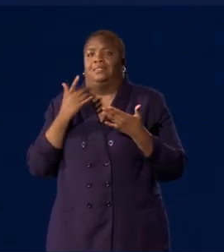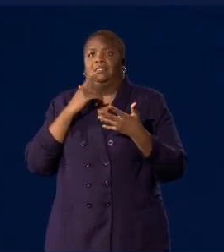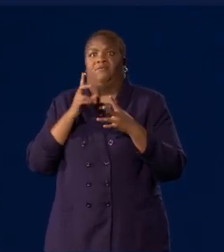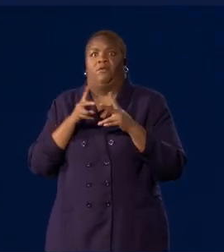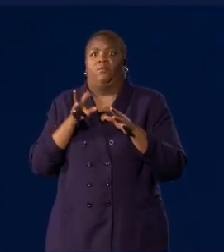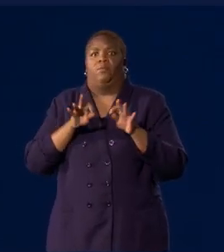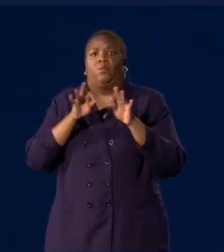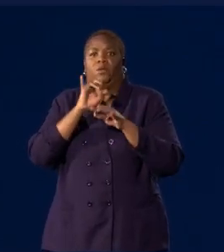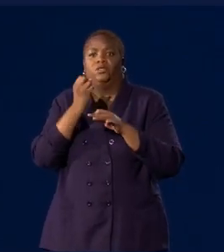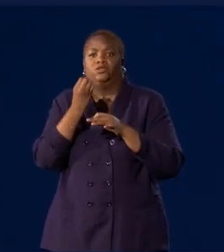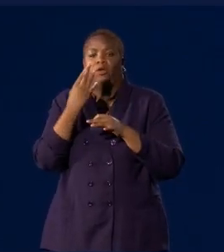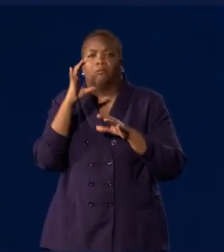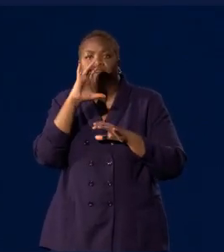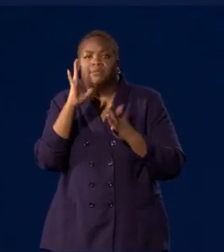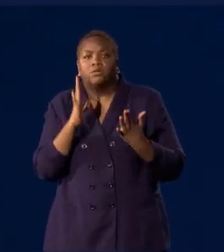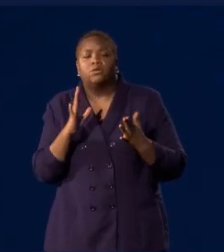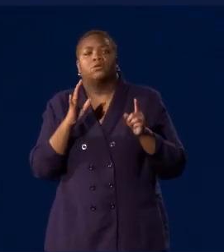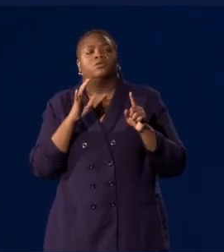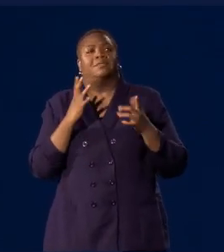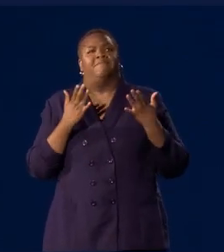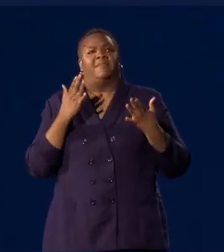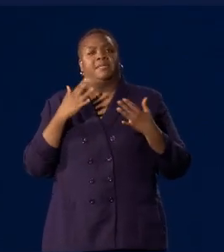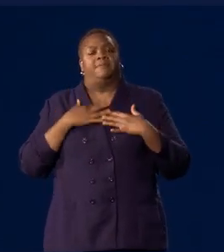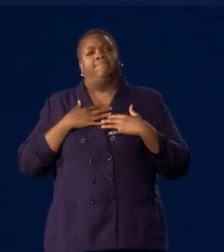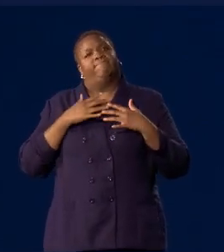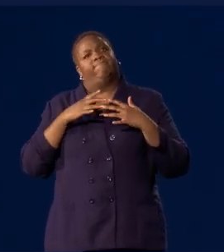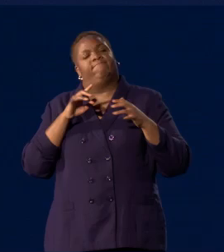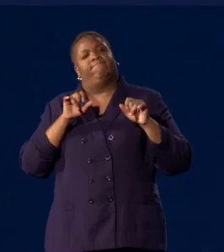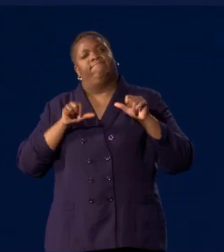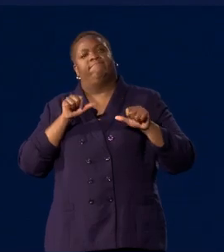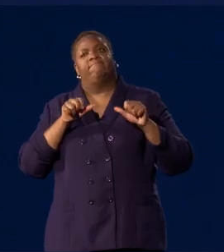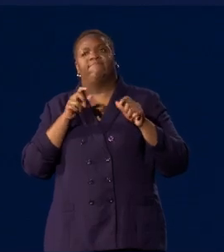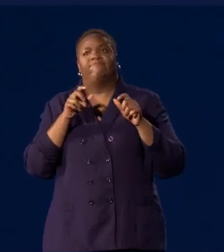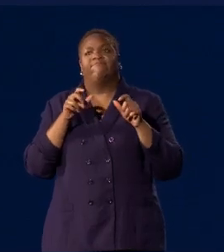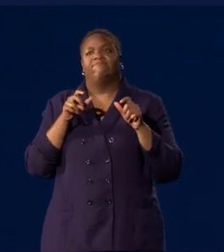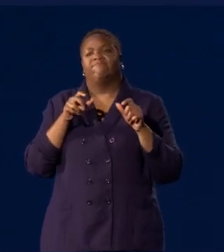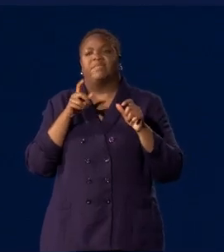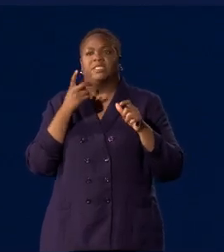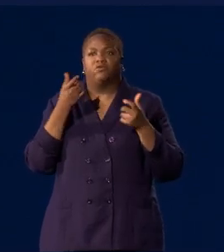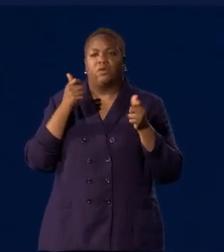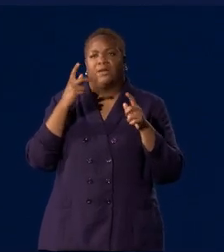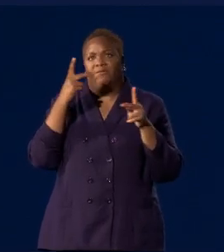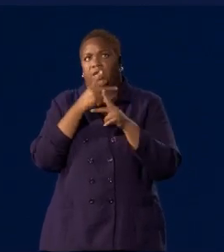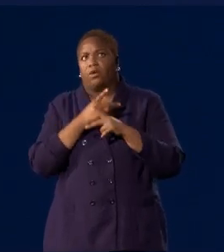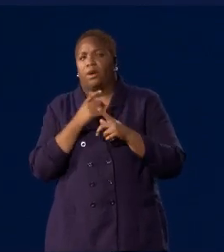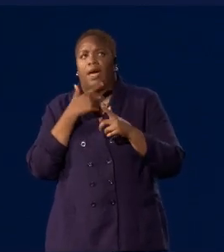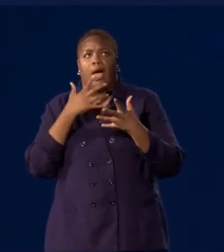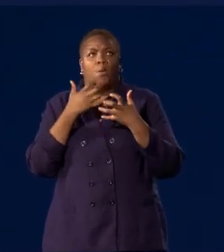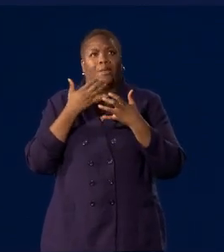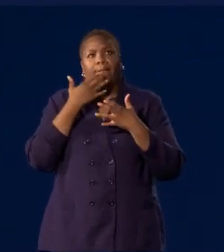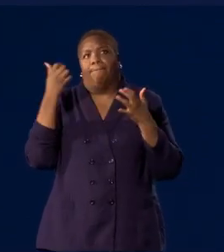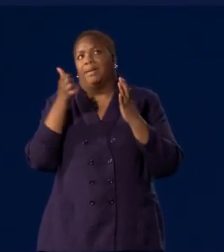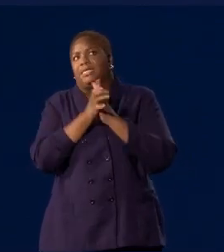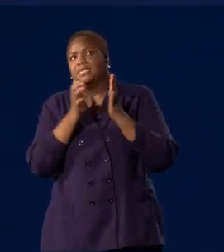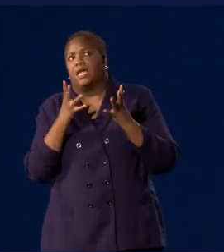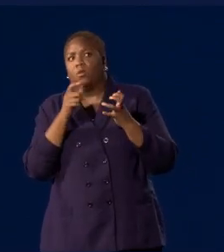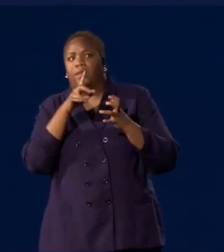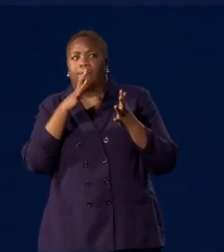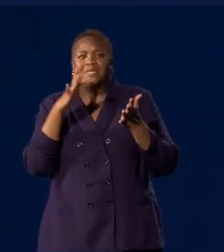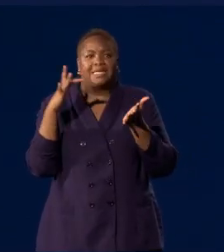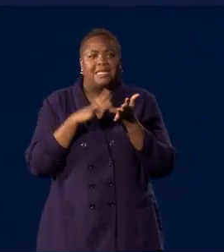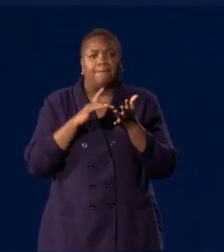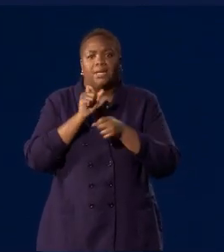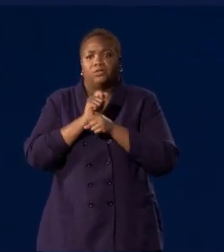seekers and could make a big difference as you're trying to figure out, you know, how can I attract the best talent? I want that person to click on my job